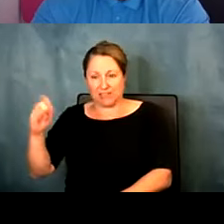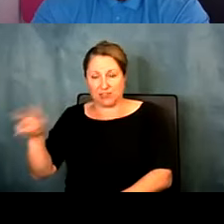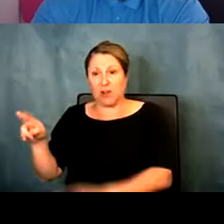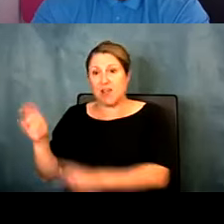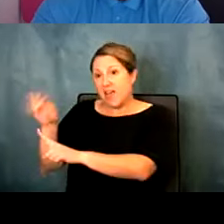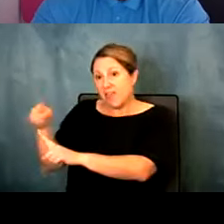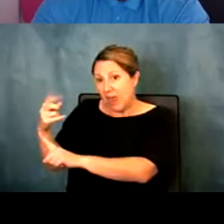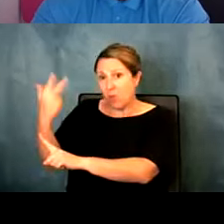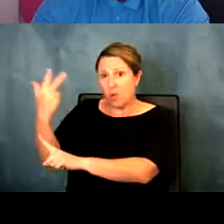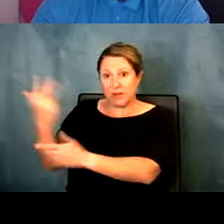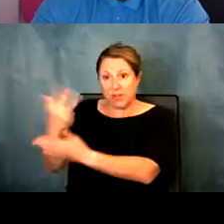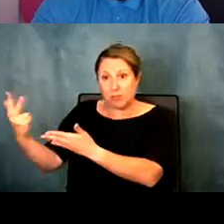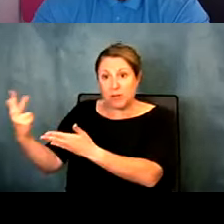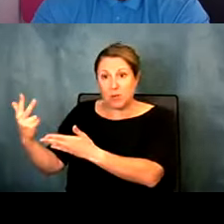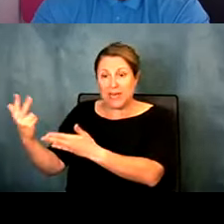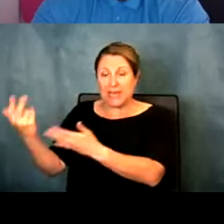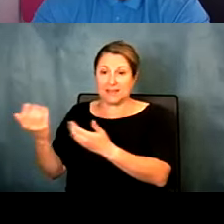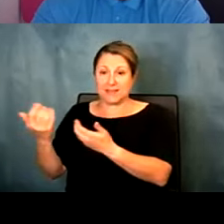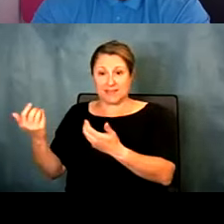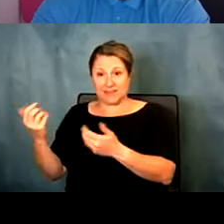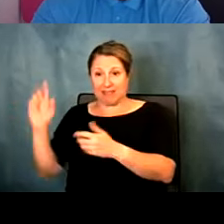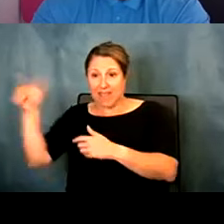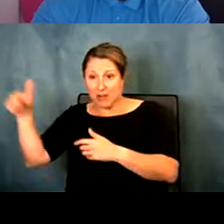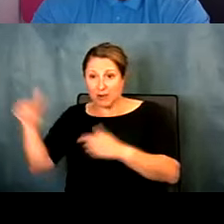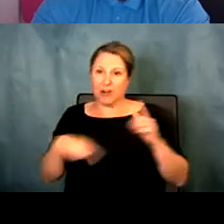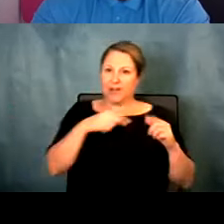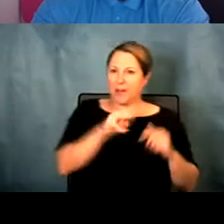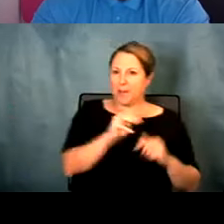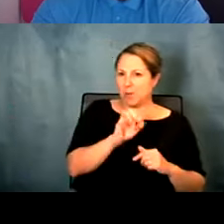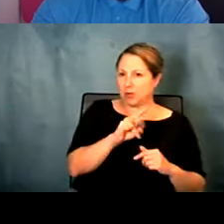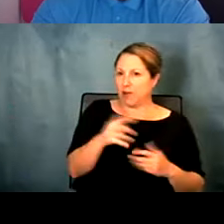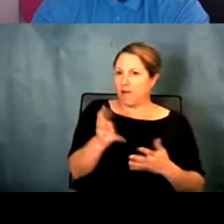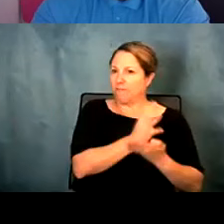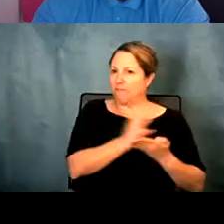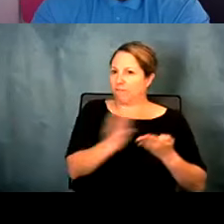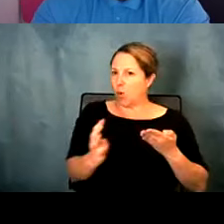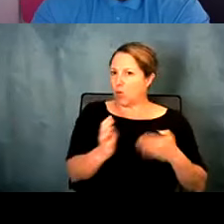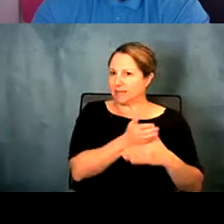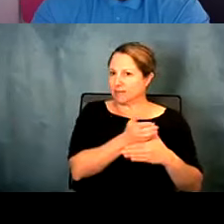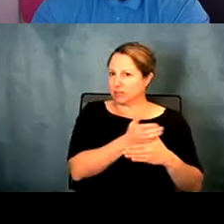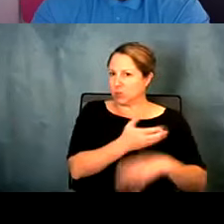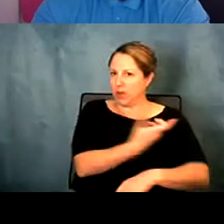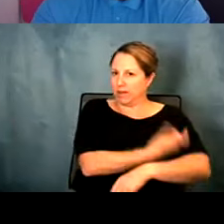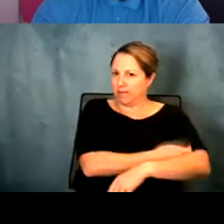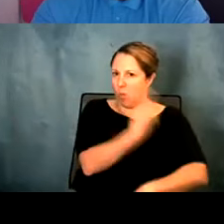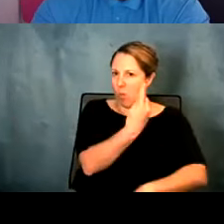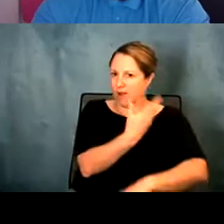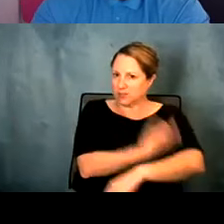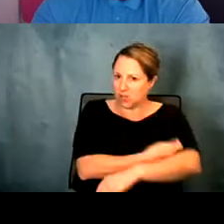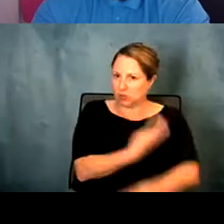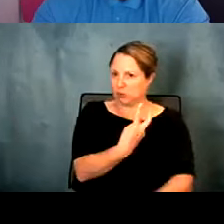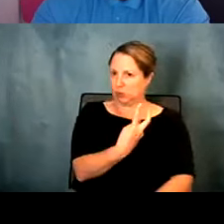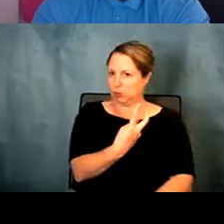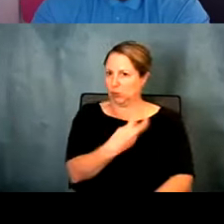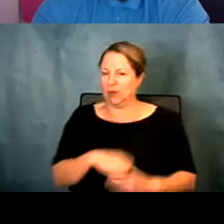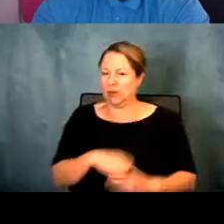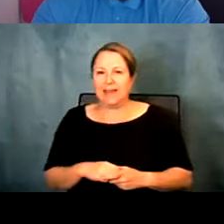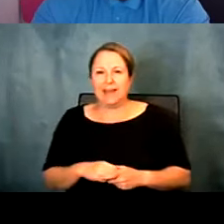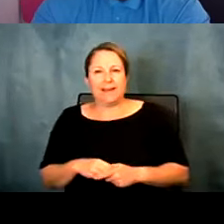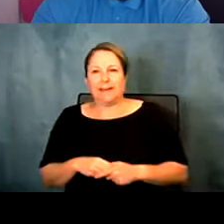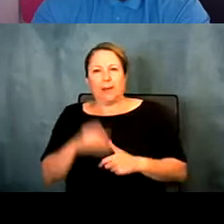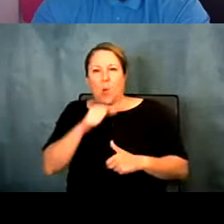requires it 4 weeks apart. There has been no studies that look at mixing the vaccines. So I think that still needs